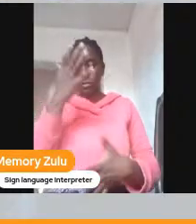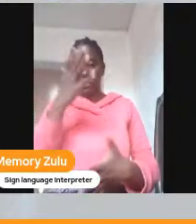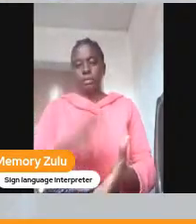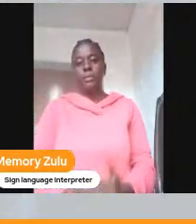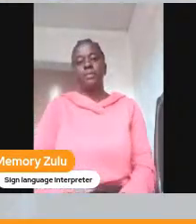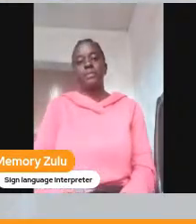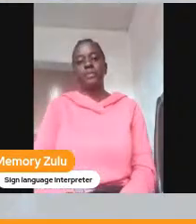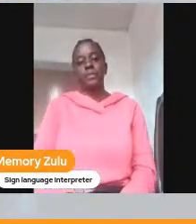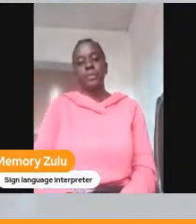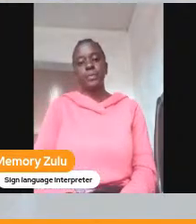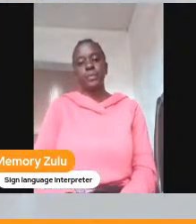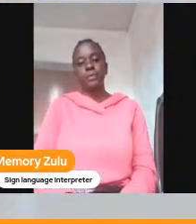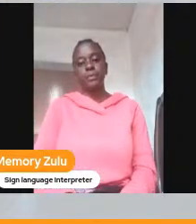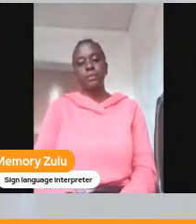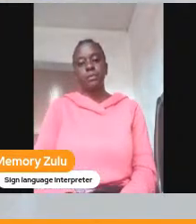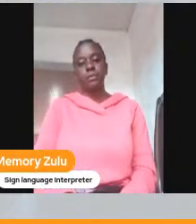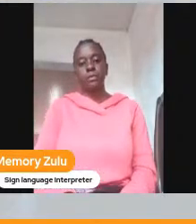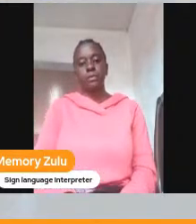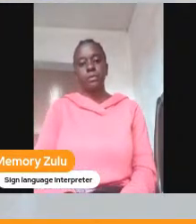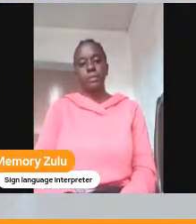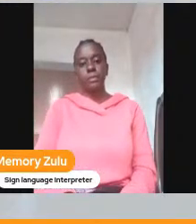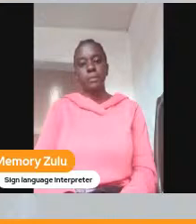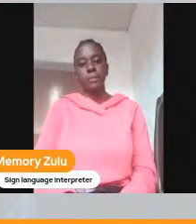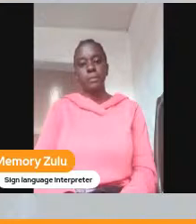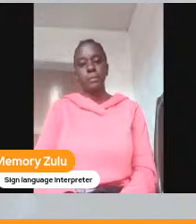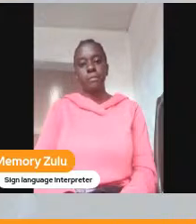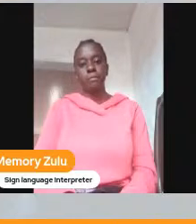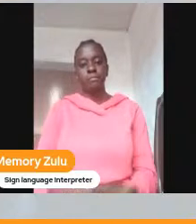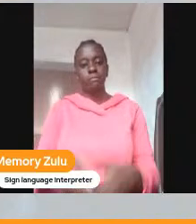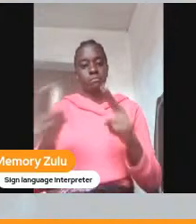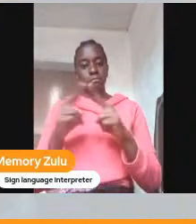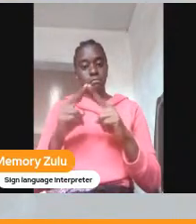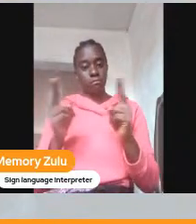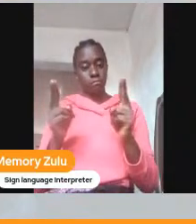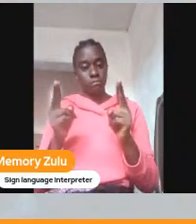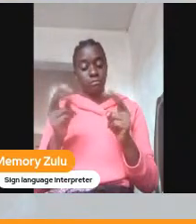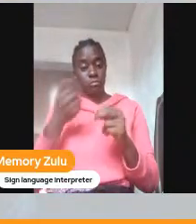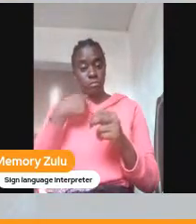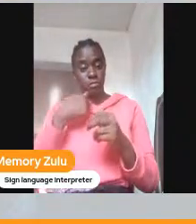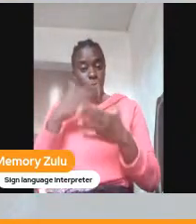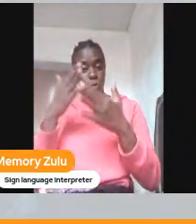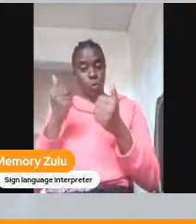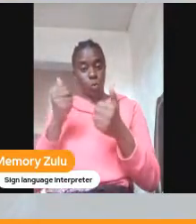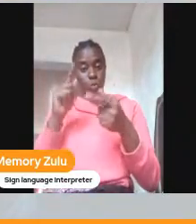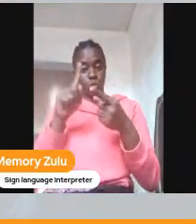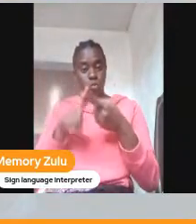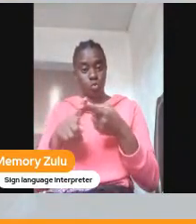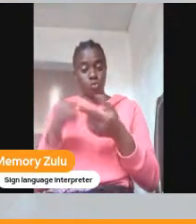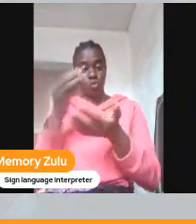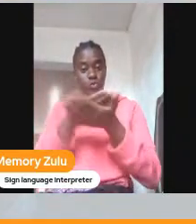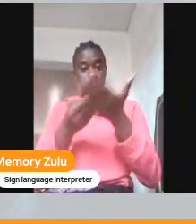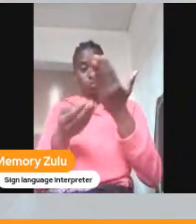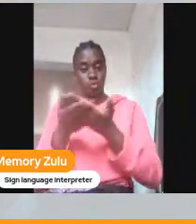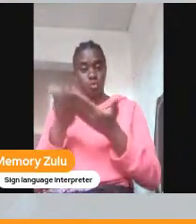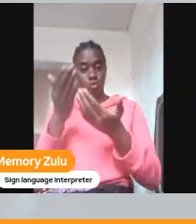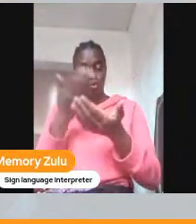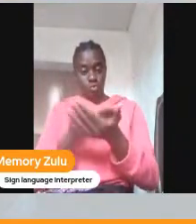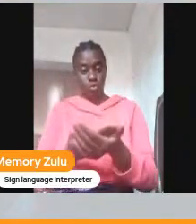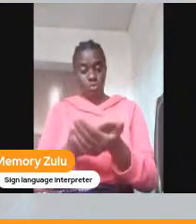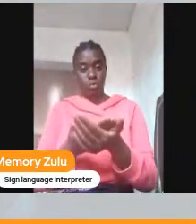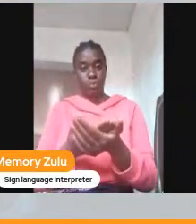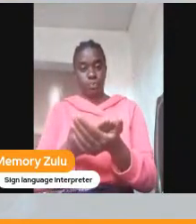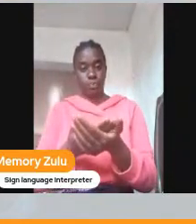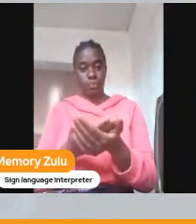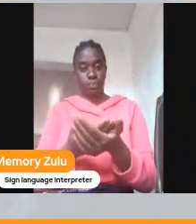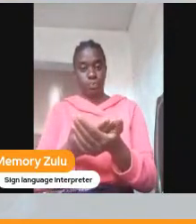So maybe just to add on Sarah's point before I answer mine, douching in women can also contribute to